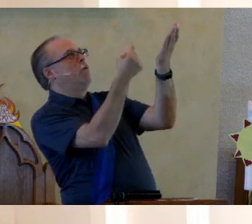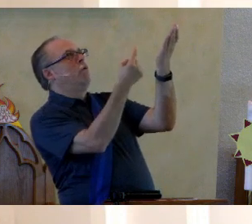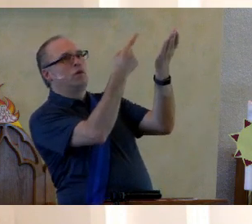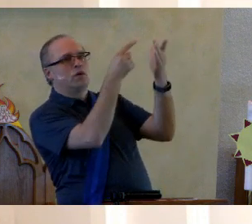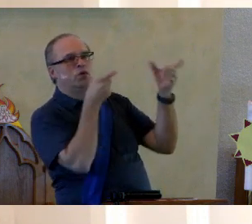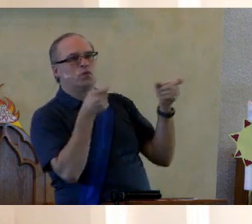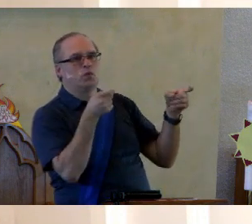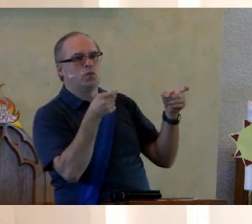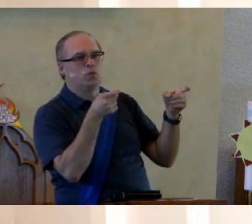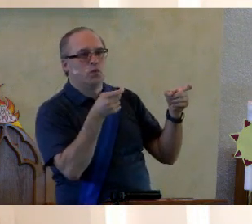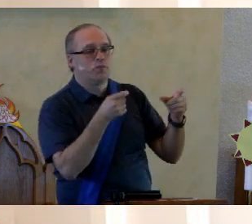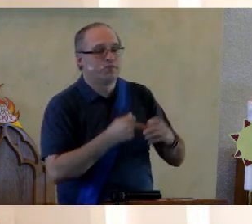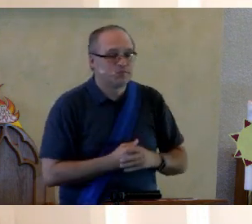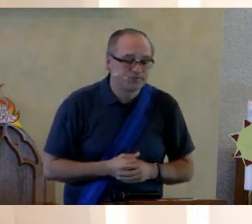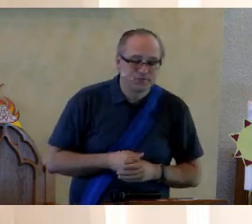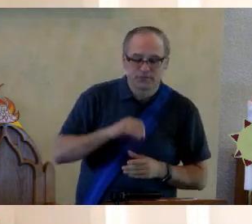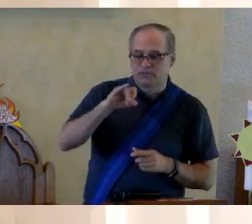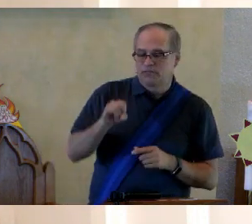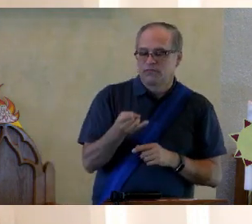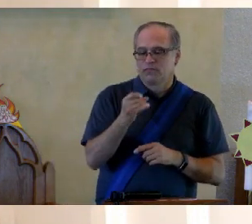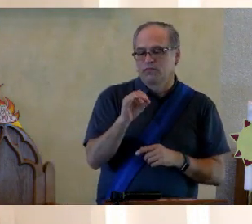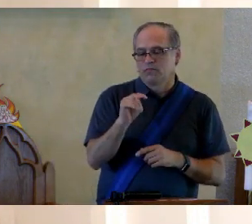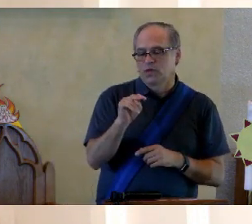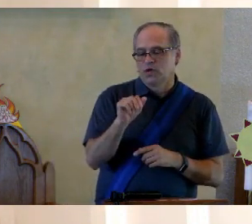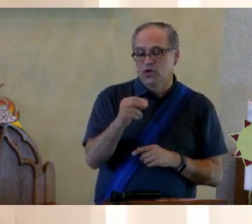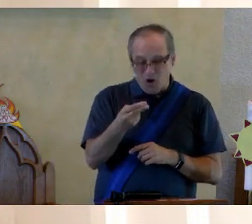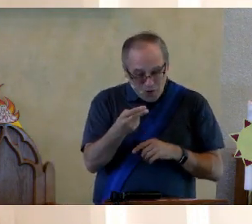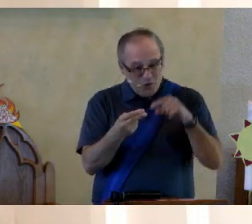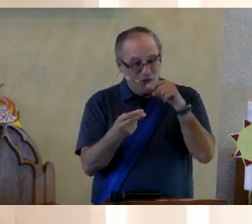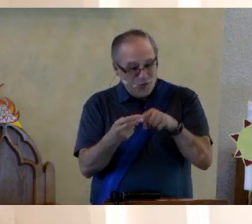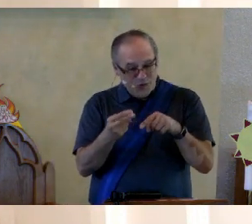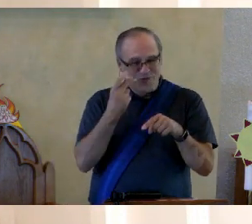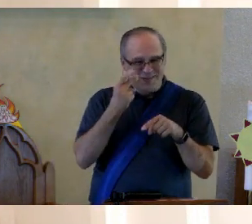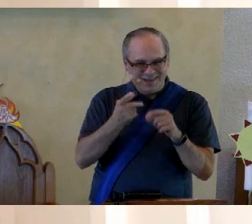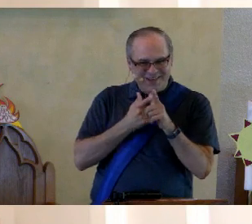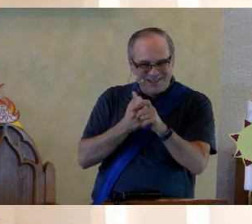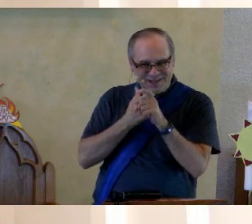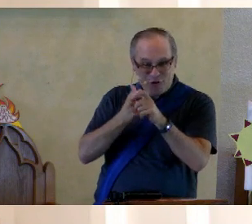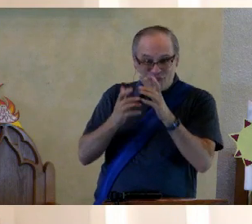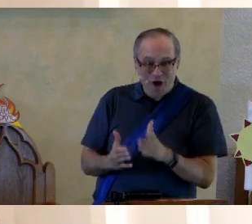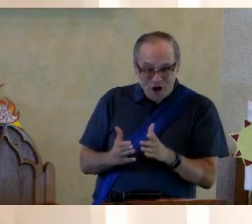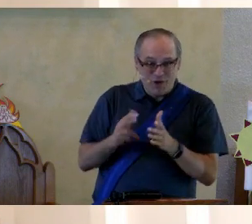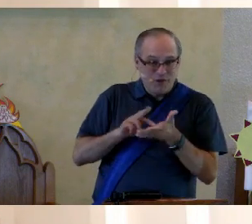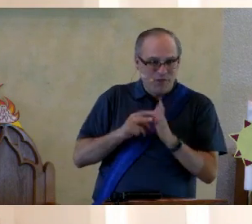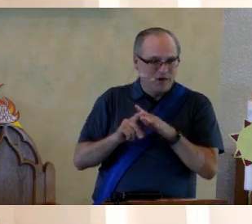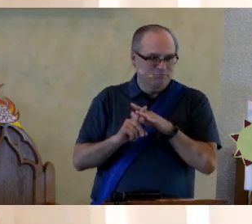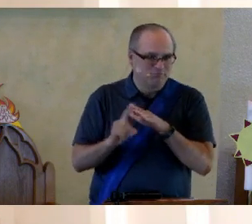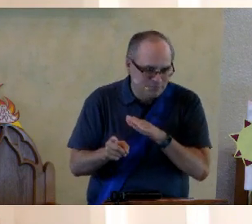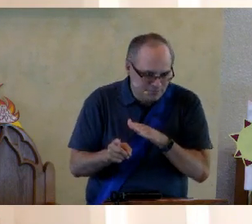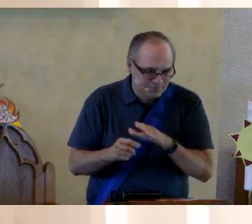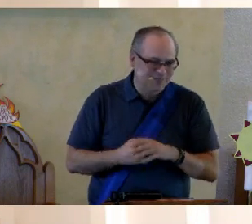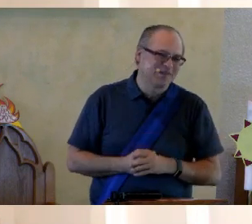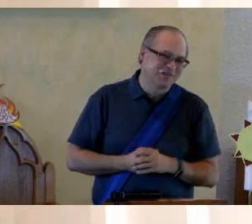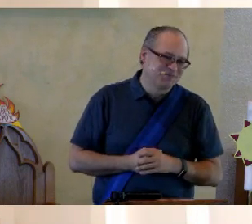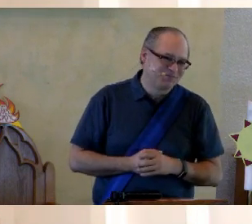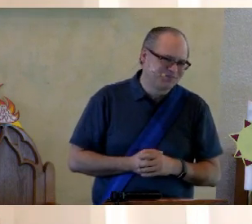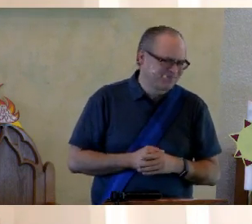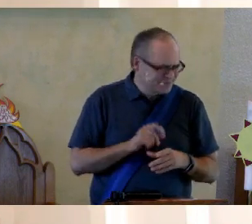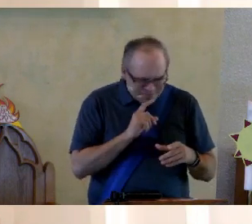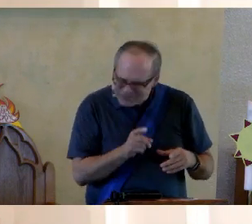the moment that we're introduced to Jonah in the text, we can see that he's a runner, but it is impossible to fully appreciate how his track